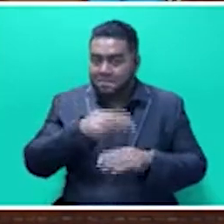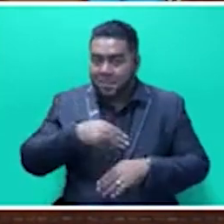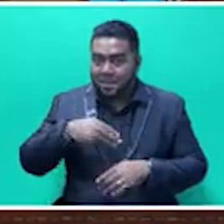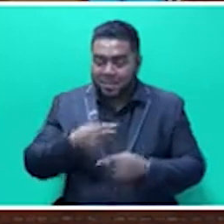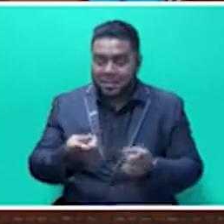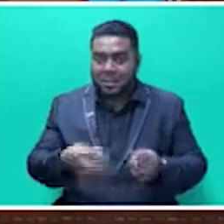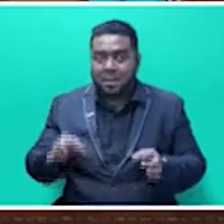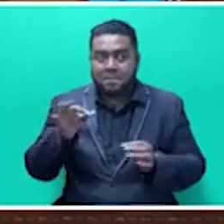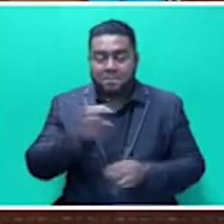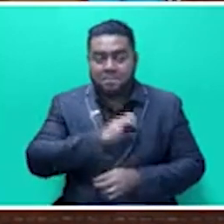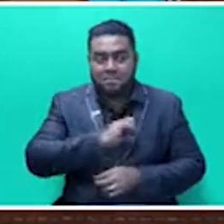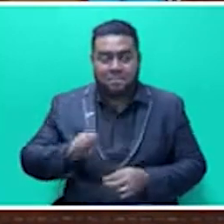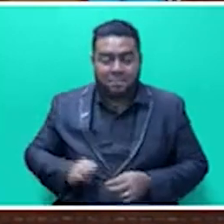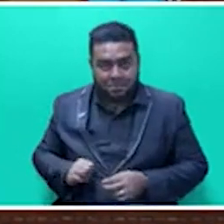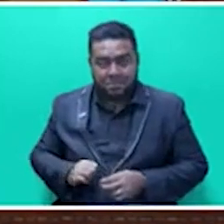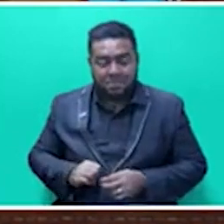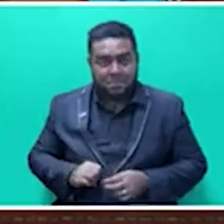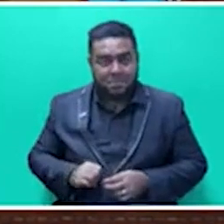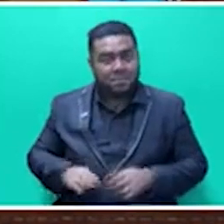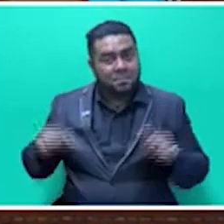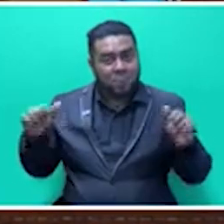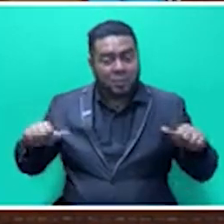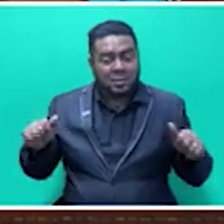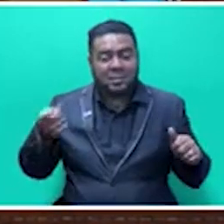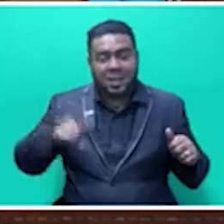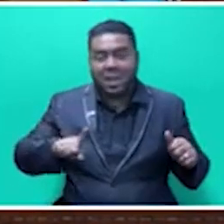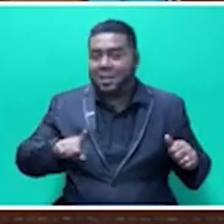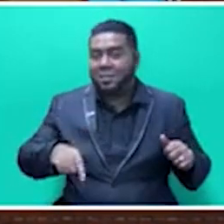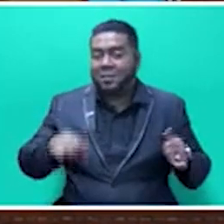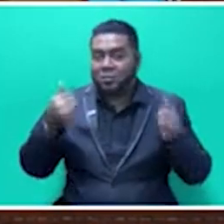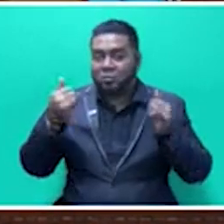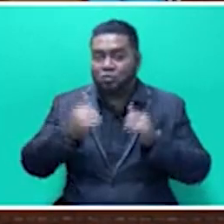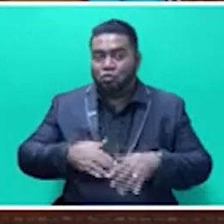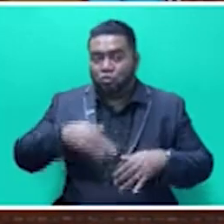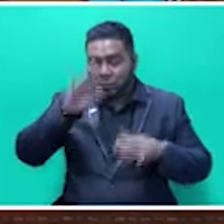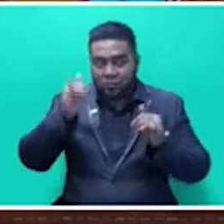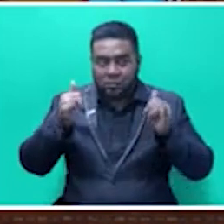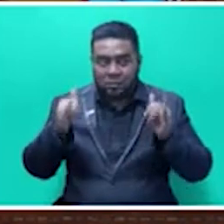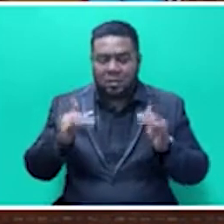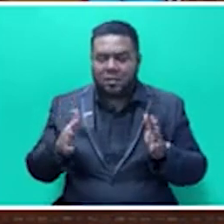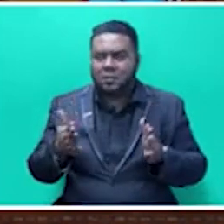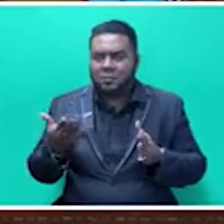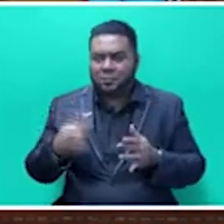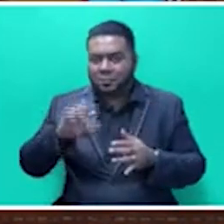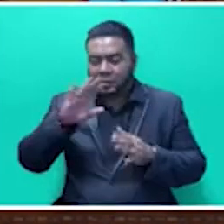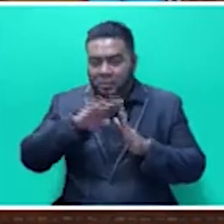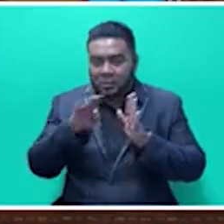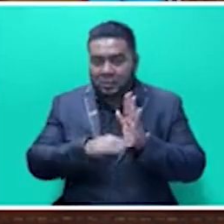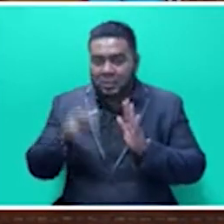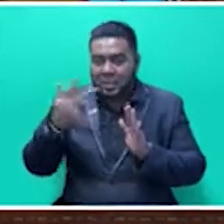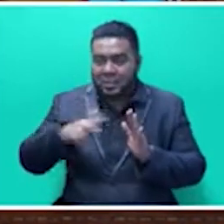the President, the Chief Justice, performing the functions of the Office of the President under Section 88 of the